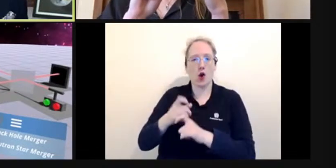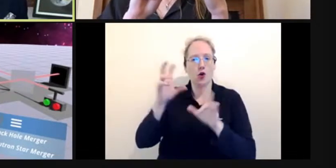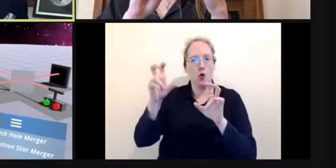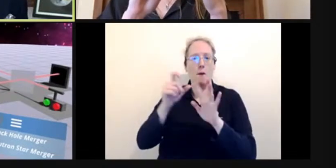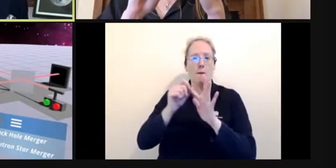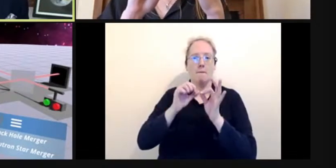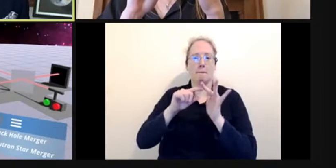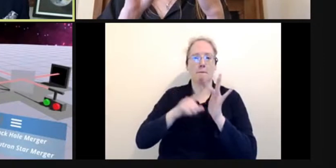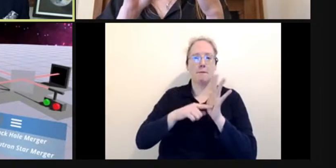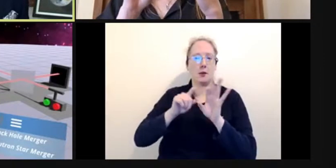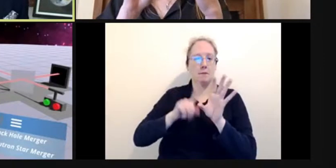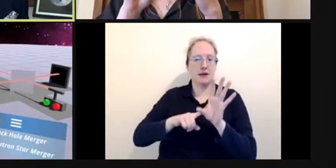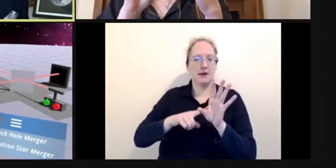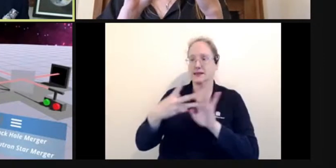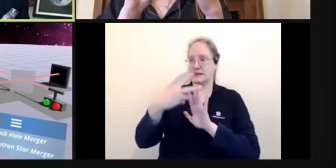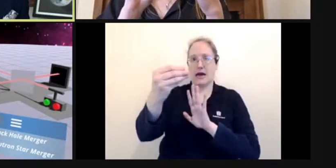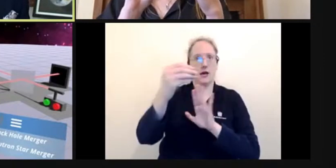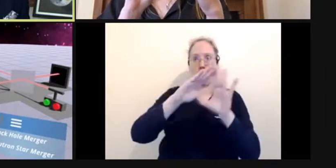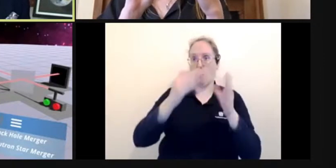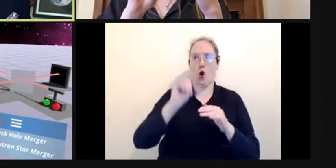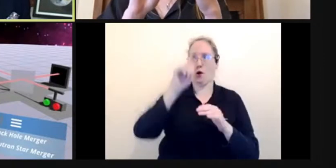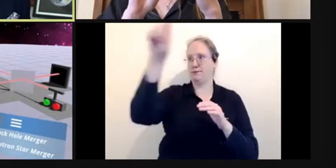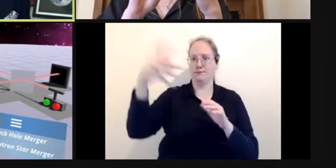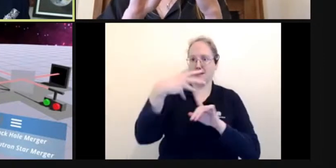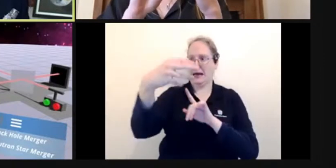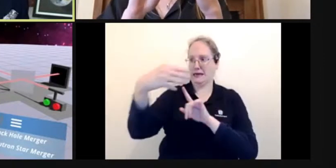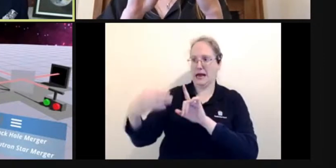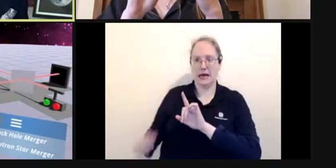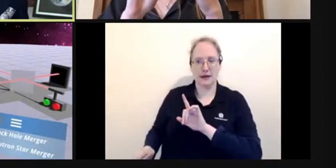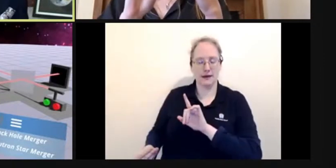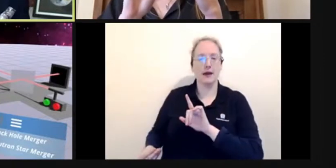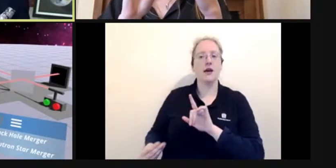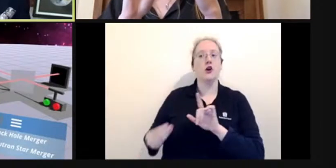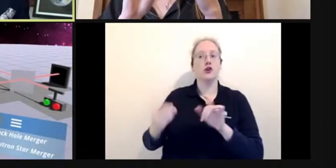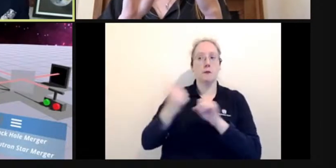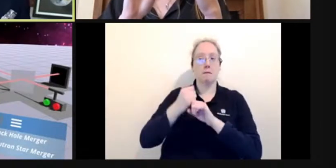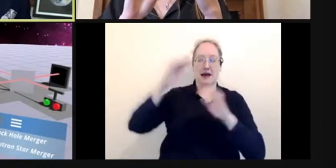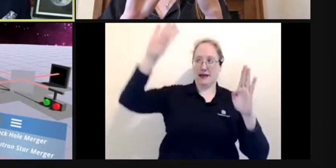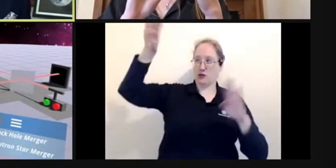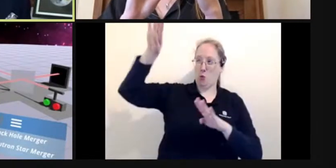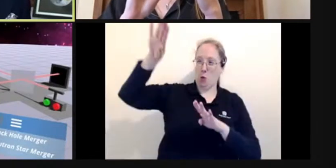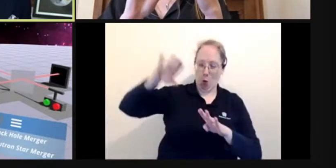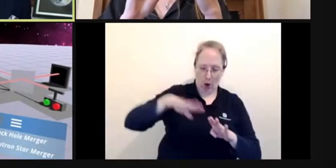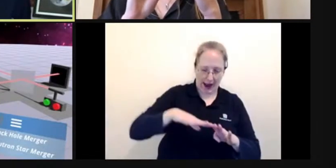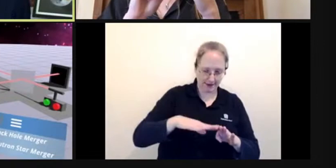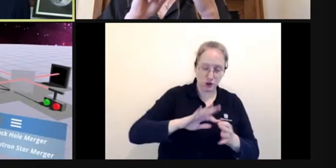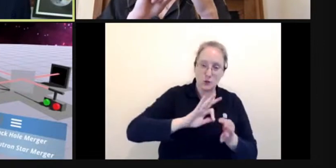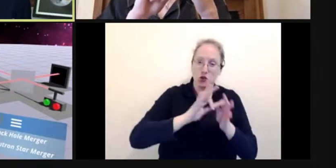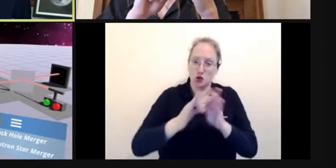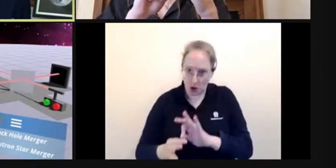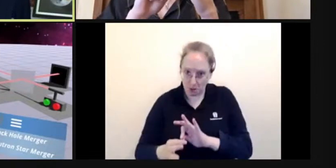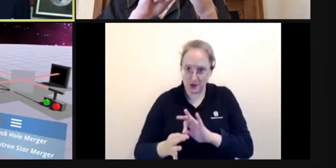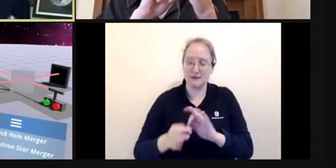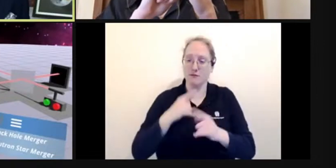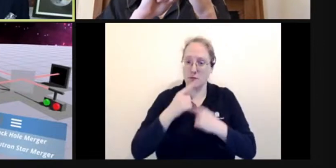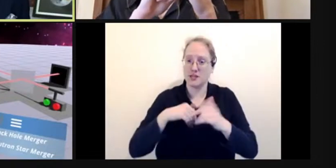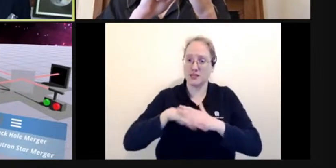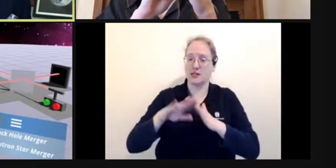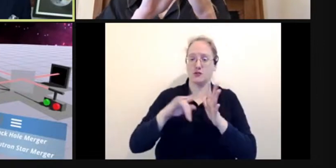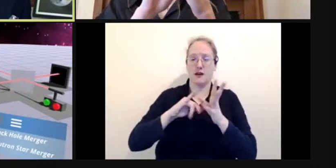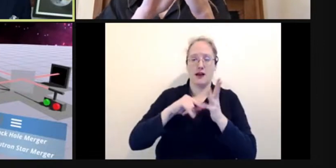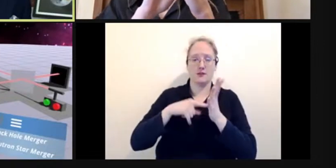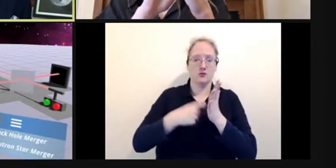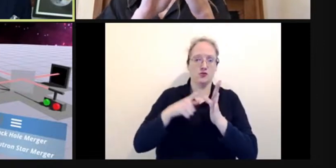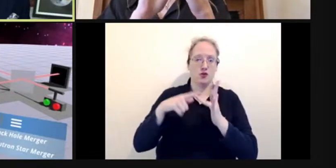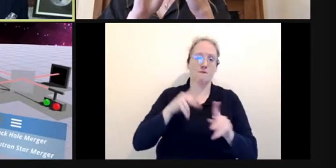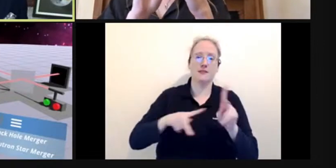used worldwide to turn gravitational waves into actual, astrophysics, what we know about those black holes and other